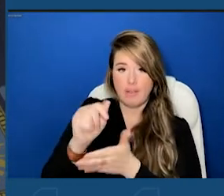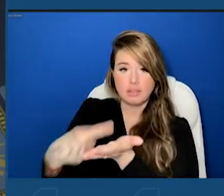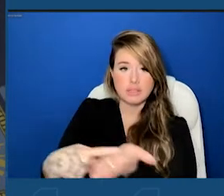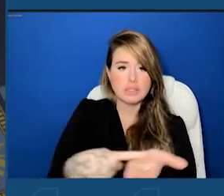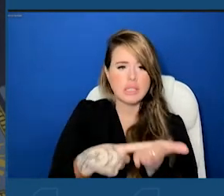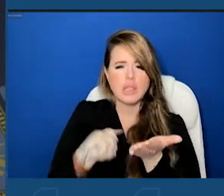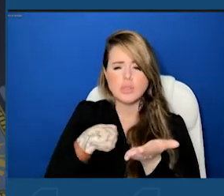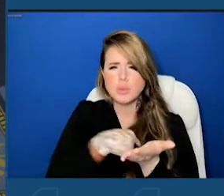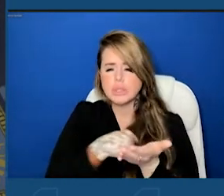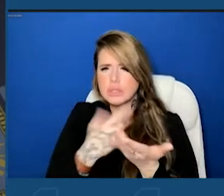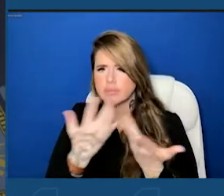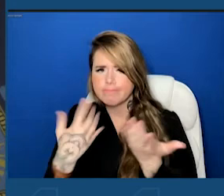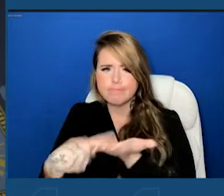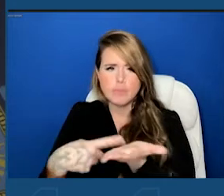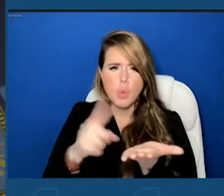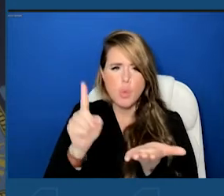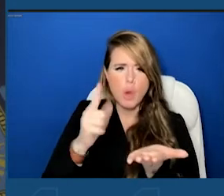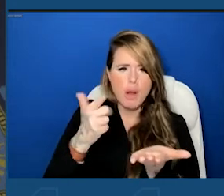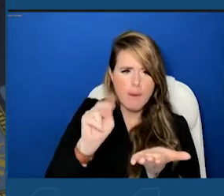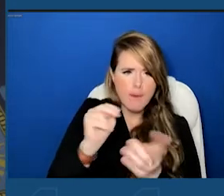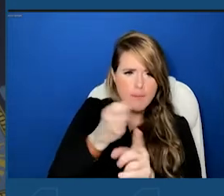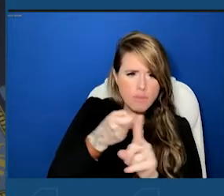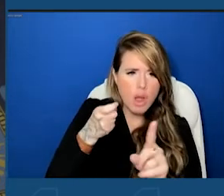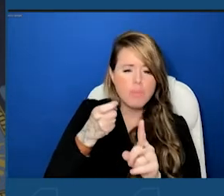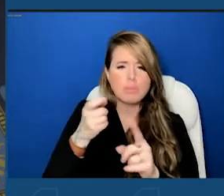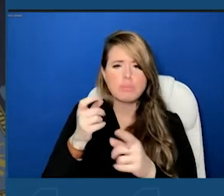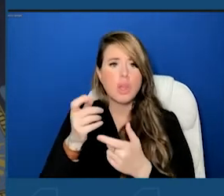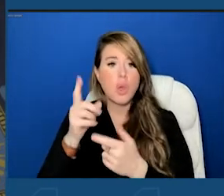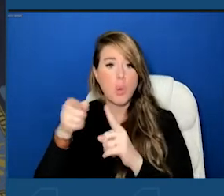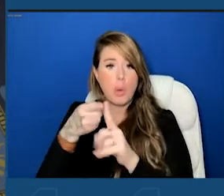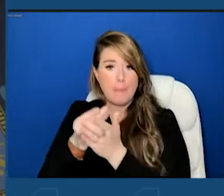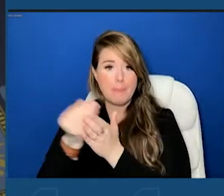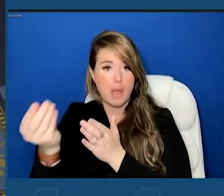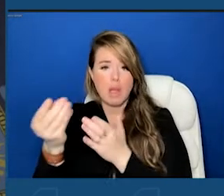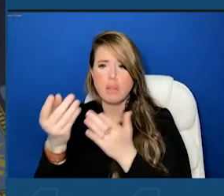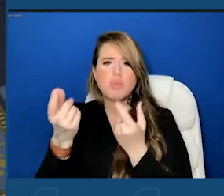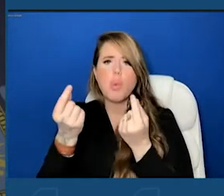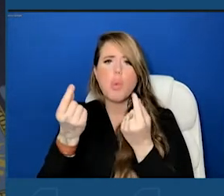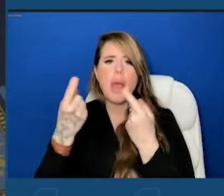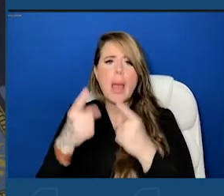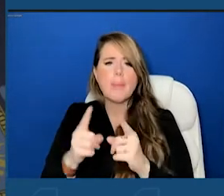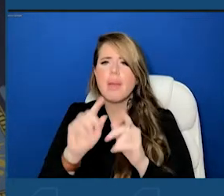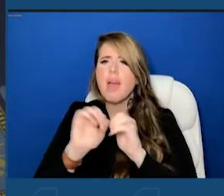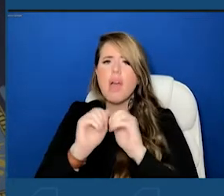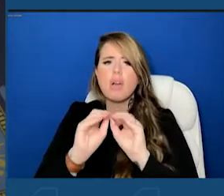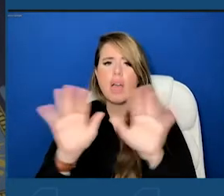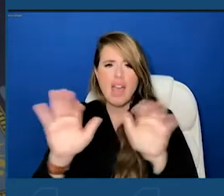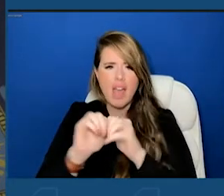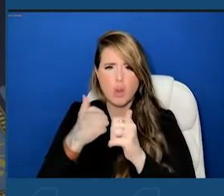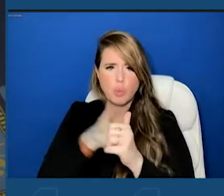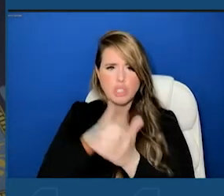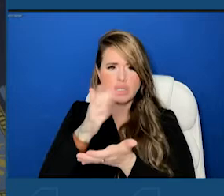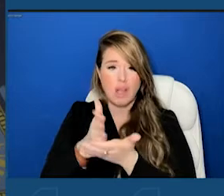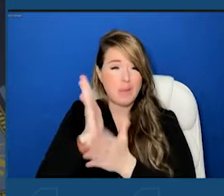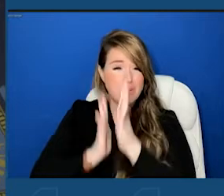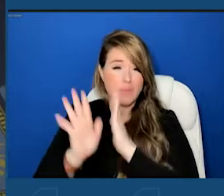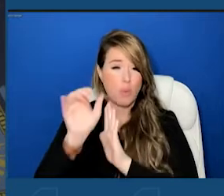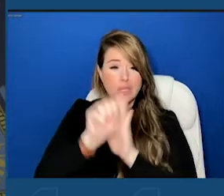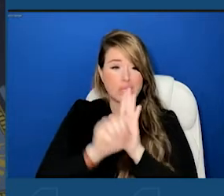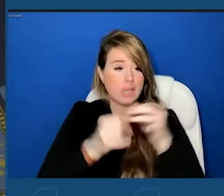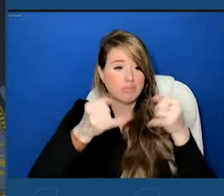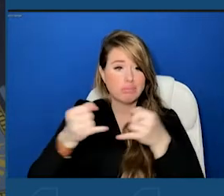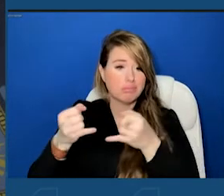coming from? Where are they going when they get here? And how do we stop them? That level of coordination was non-existent before. And we